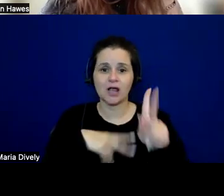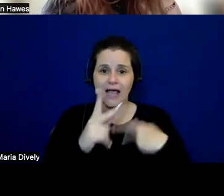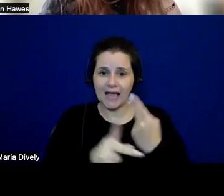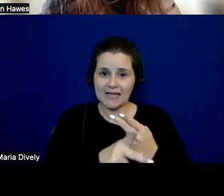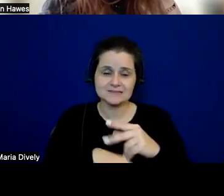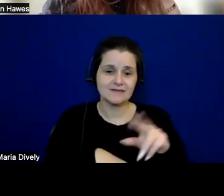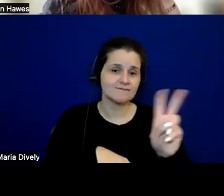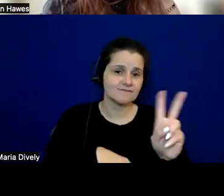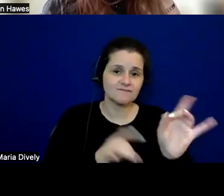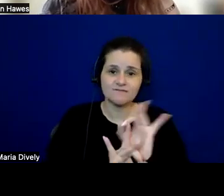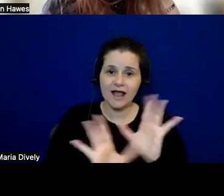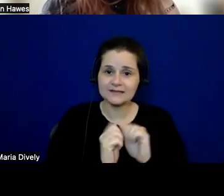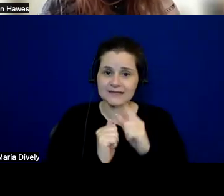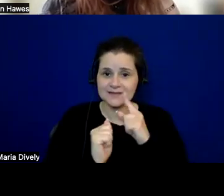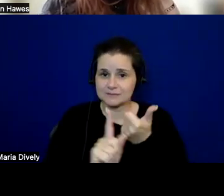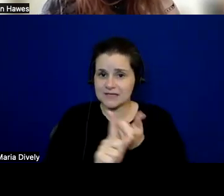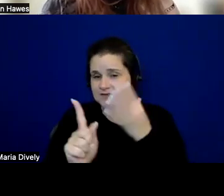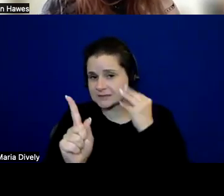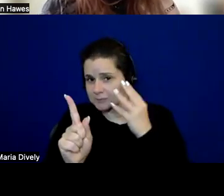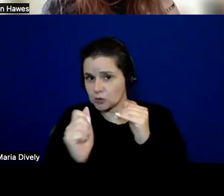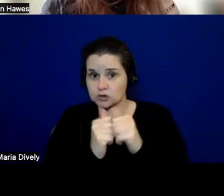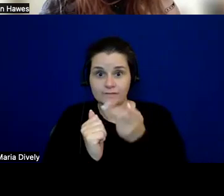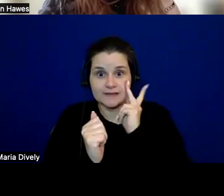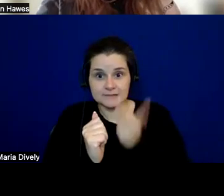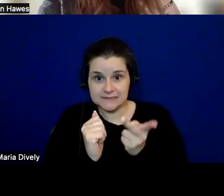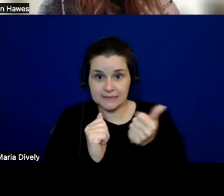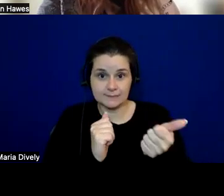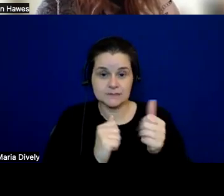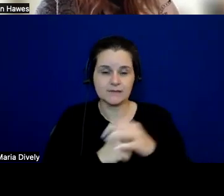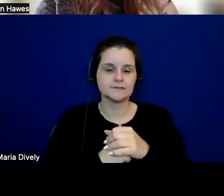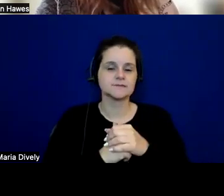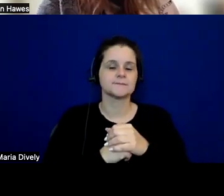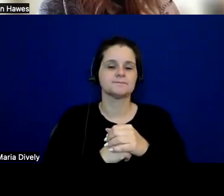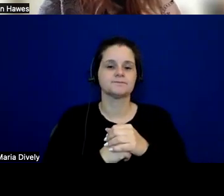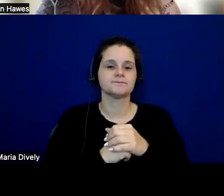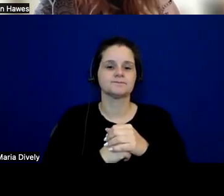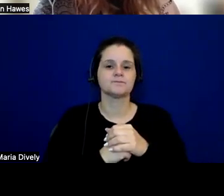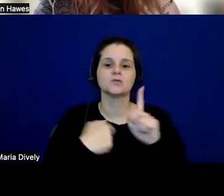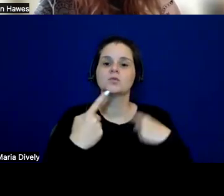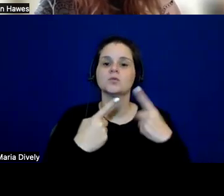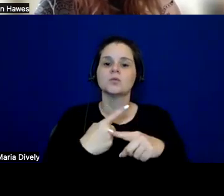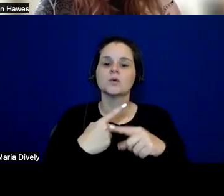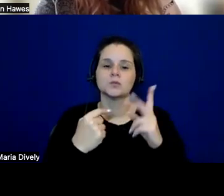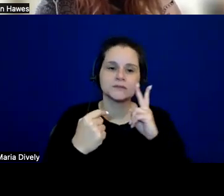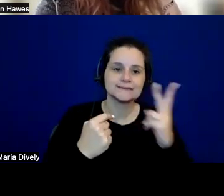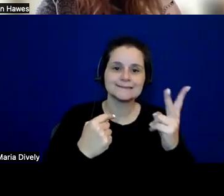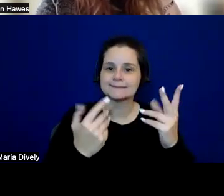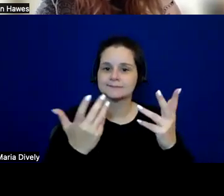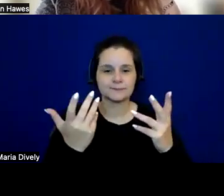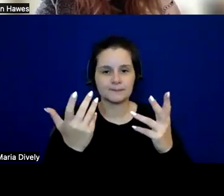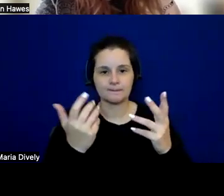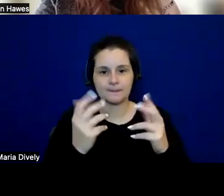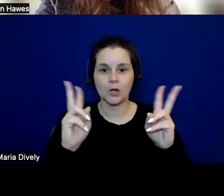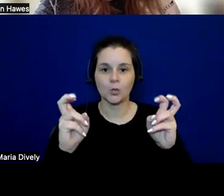have experienced or been witness to, then when we see, you know, quote